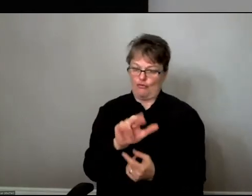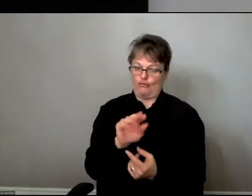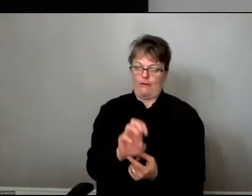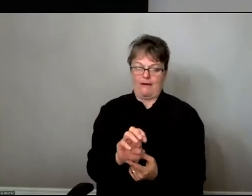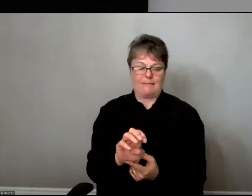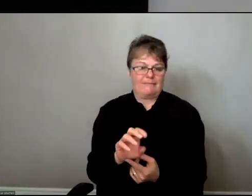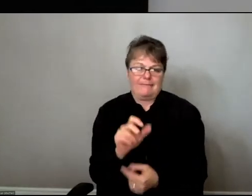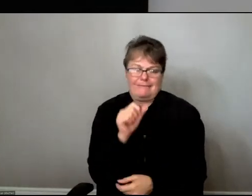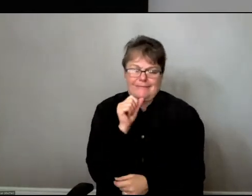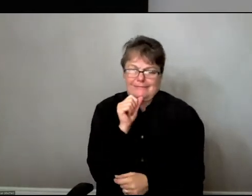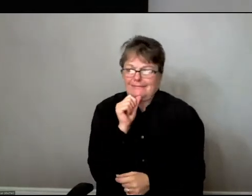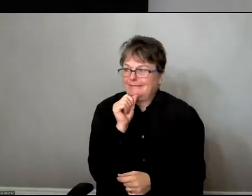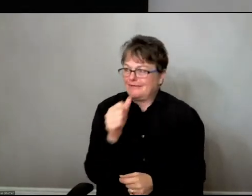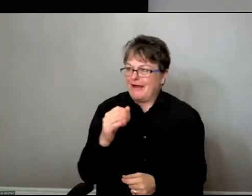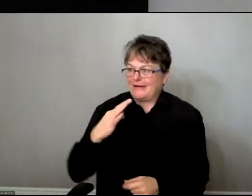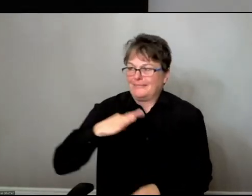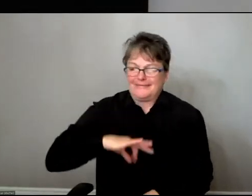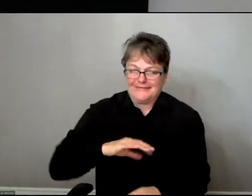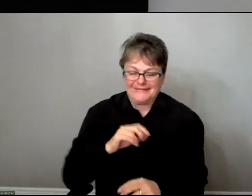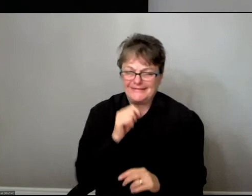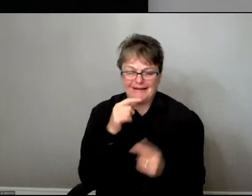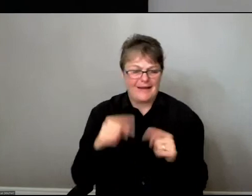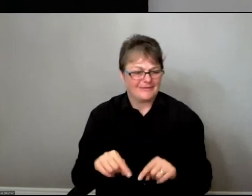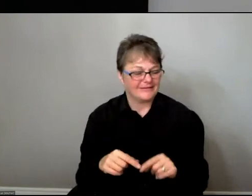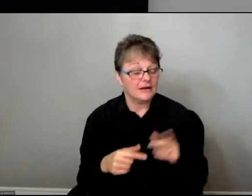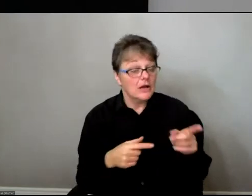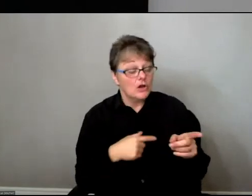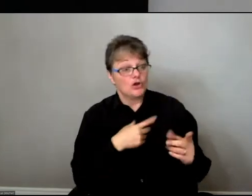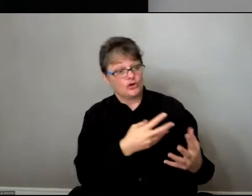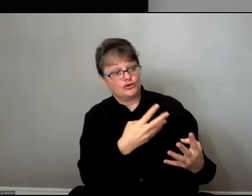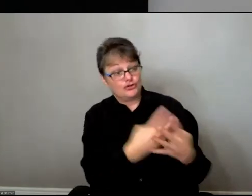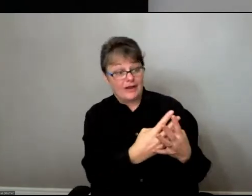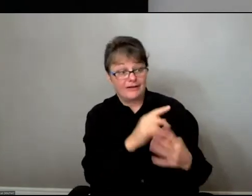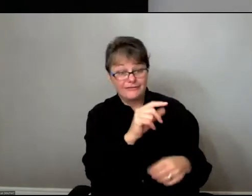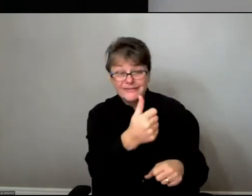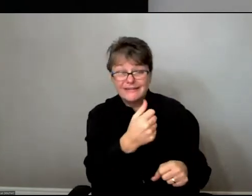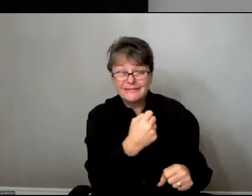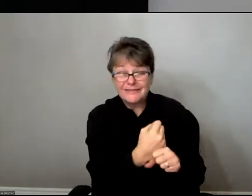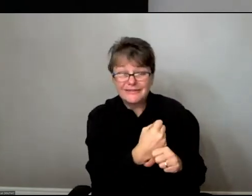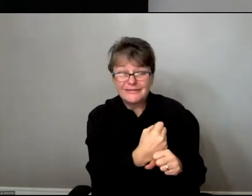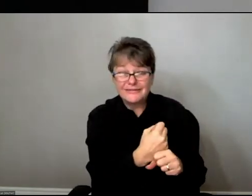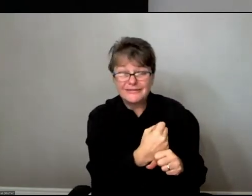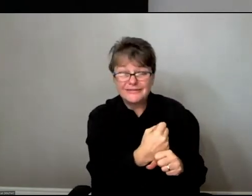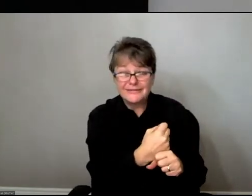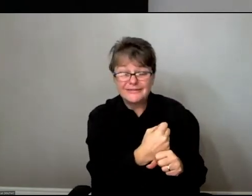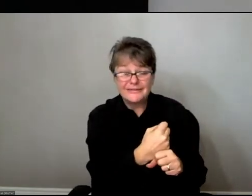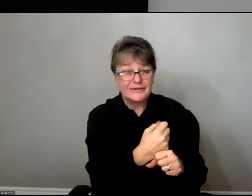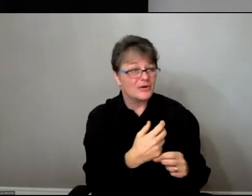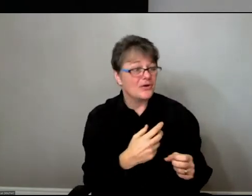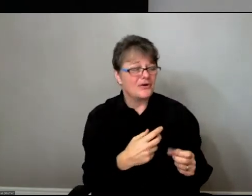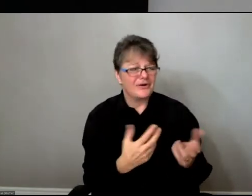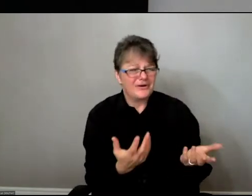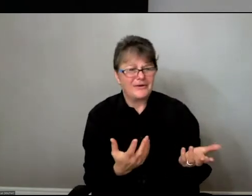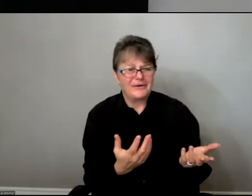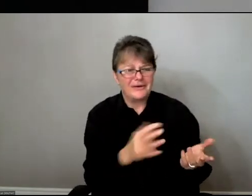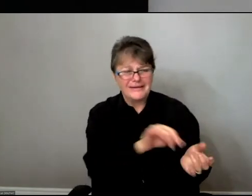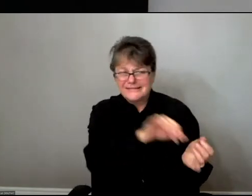with the possibility of parole in 10 years to live your life over is not a deterrent to murdering